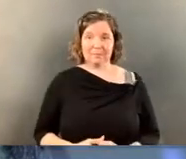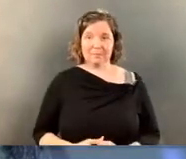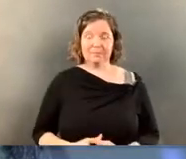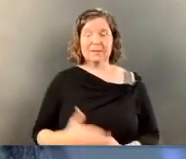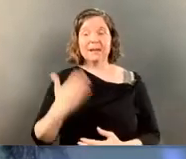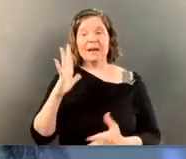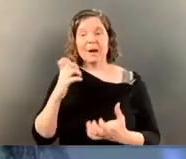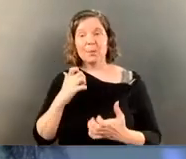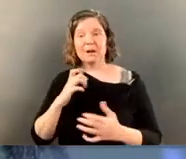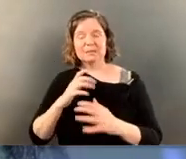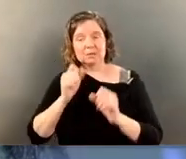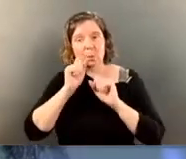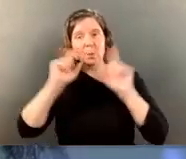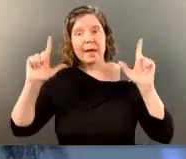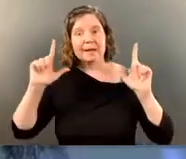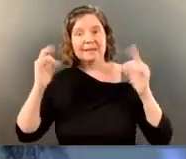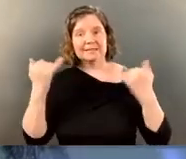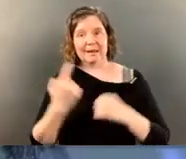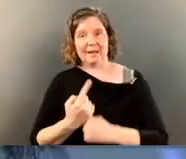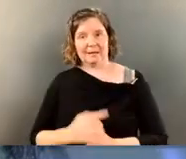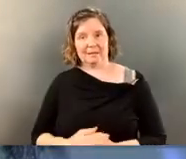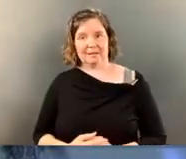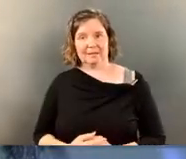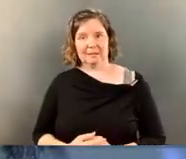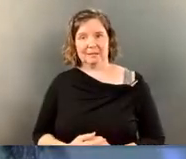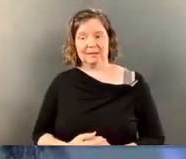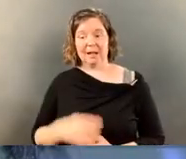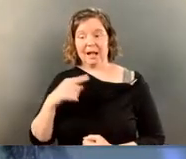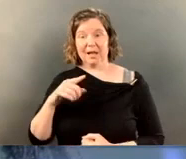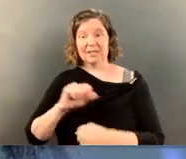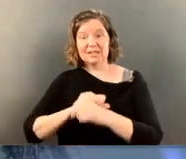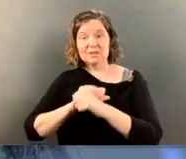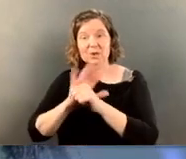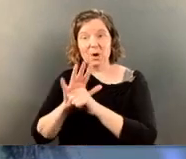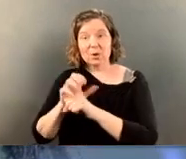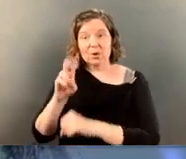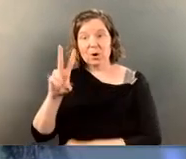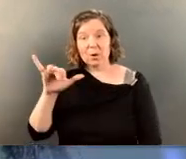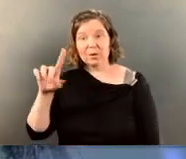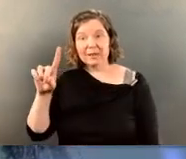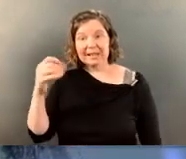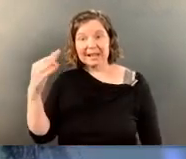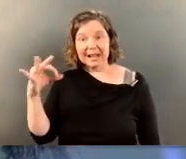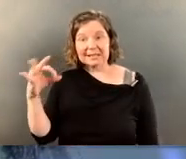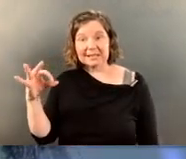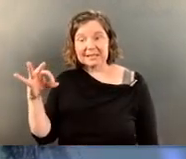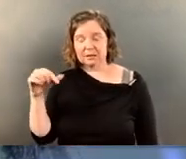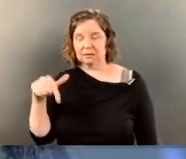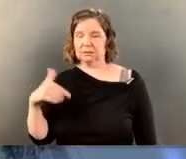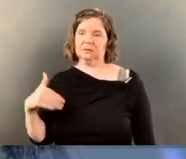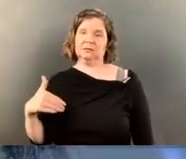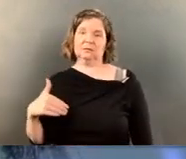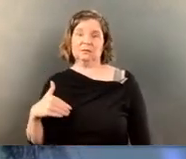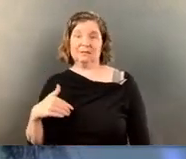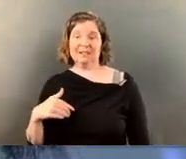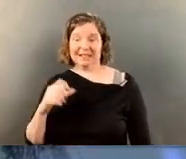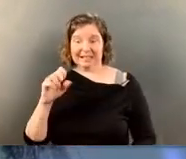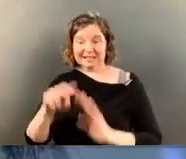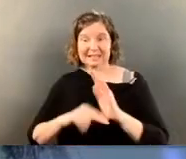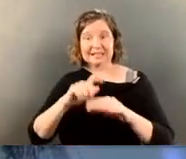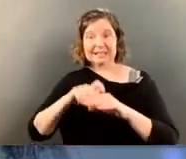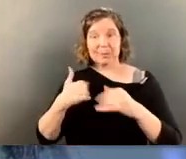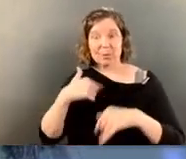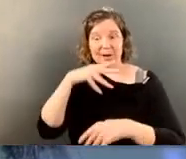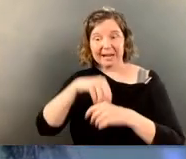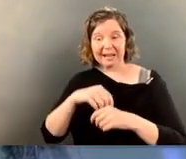God wants us awake today. And this COVID-19, guys, this COVID-19 season that we're in,